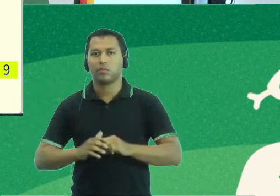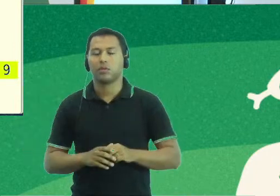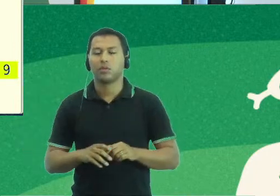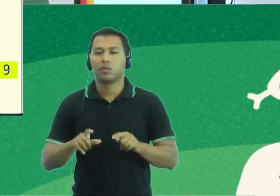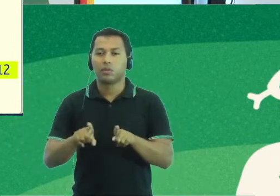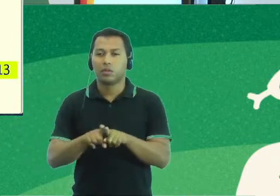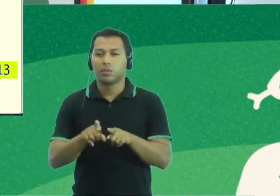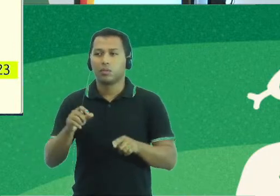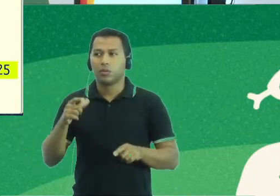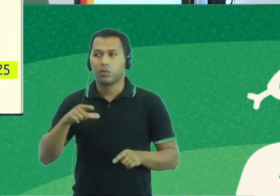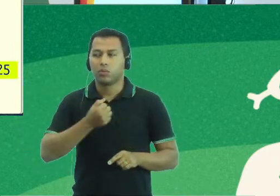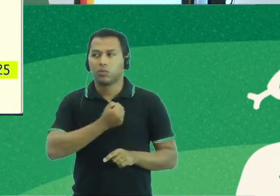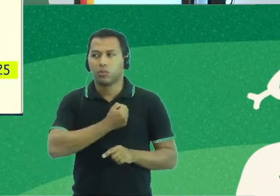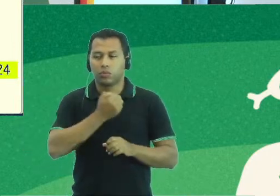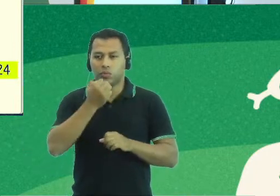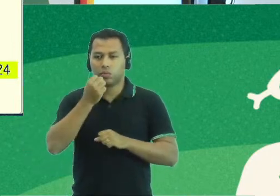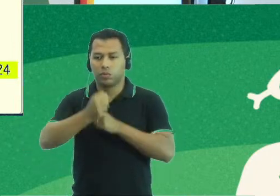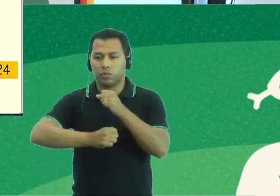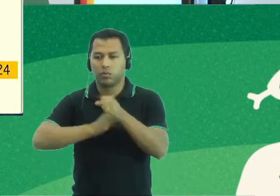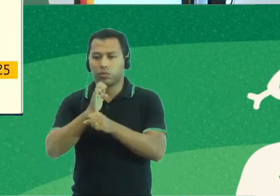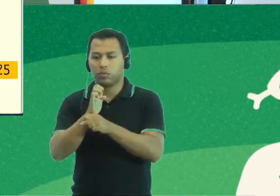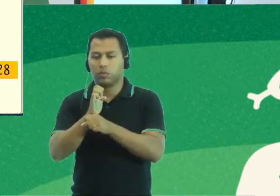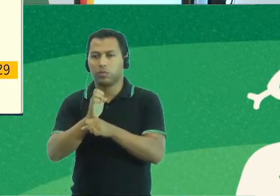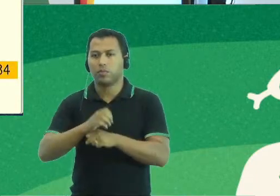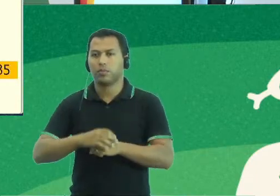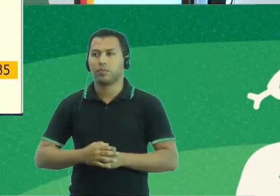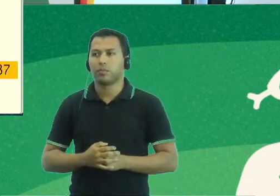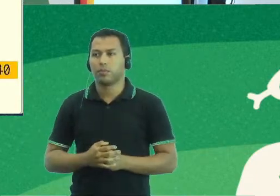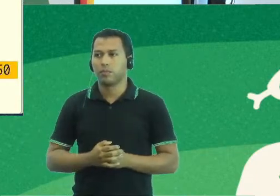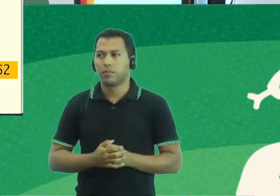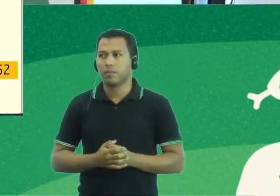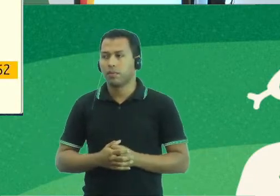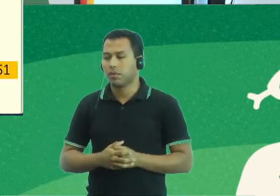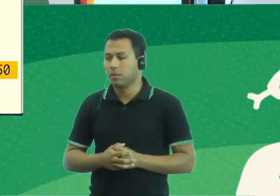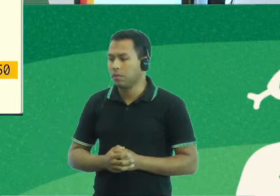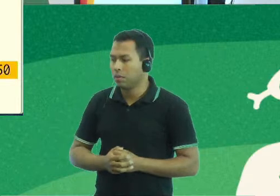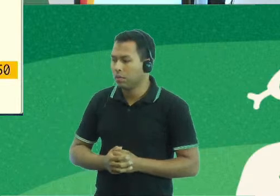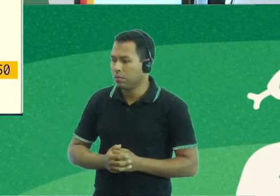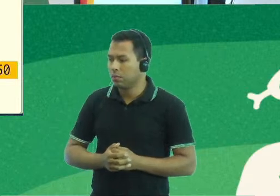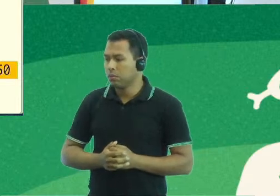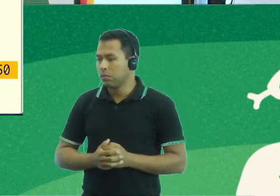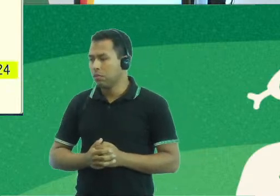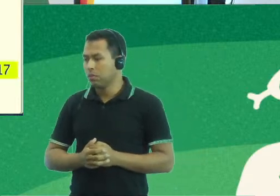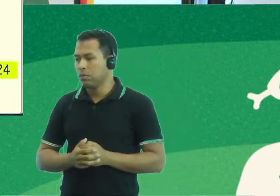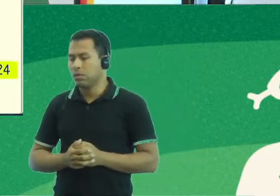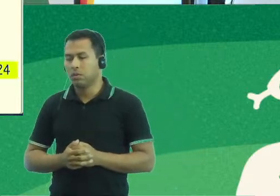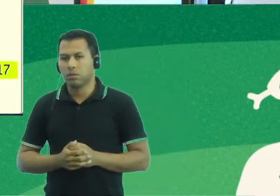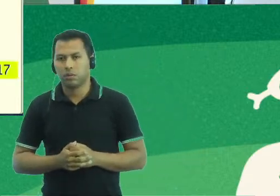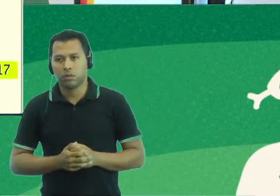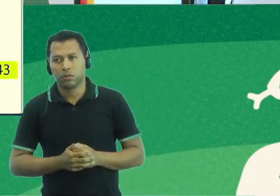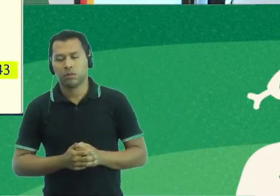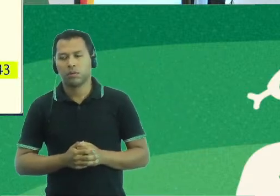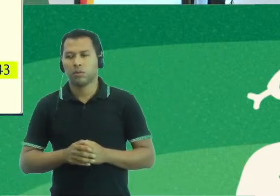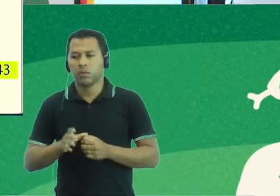So pretty much going to copy and paste some of this. Yeah, I'll copy and paste this part.